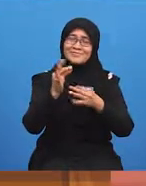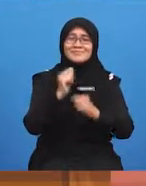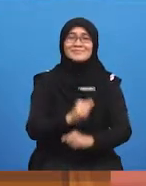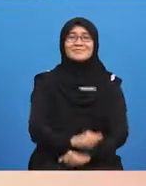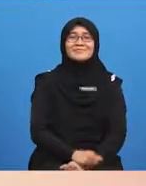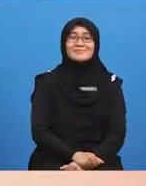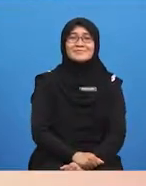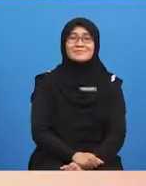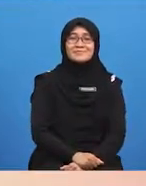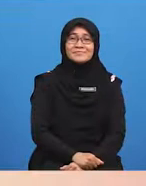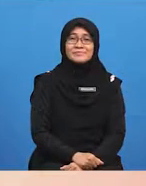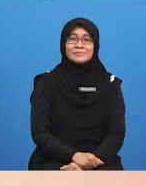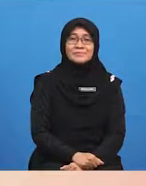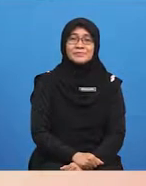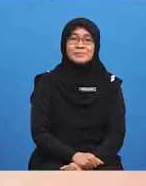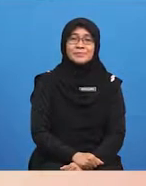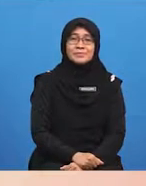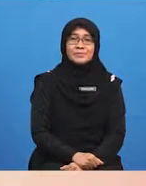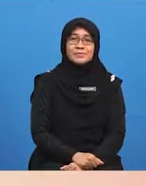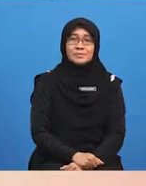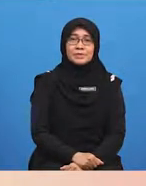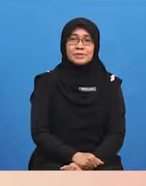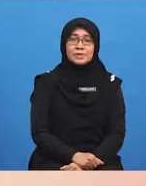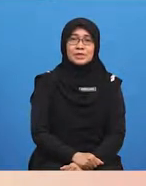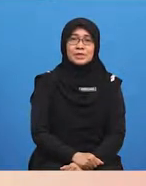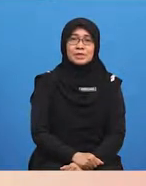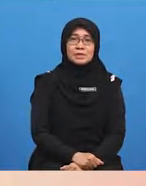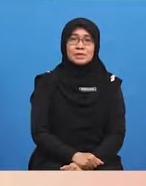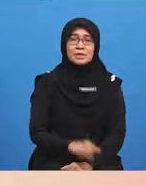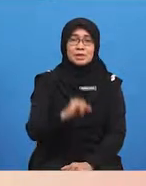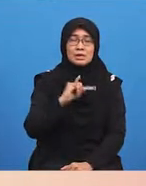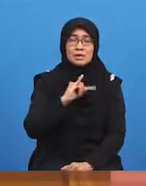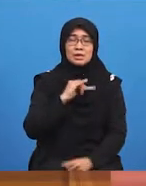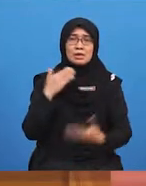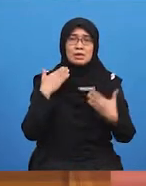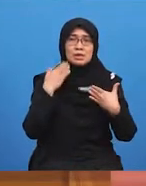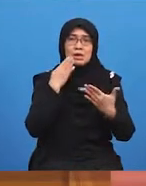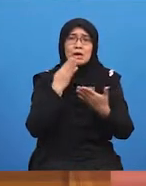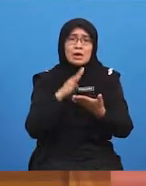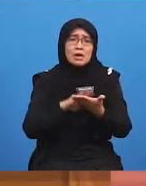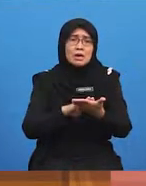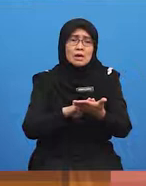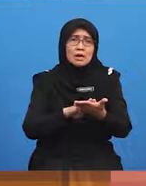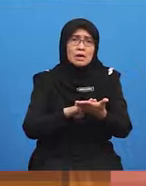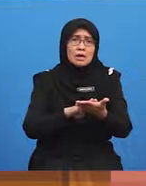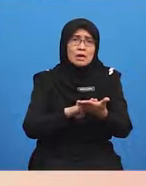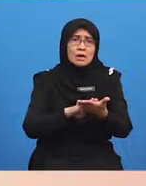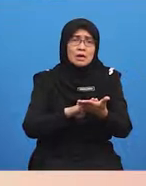Hazrin. Miss Hazrin, I'm afraid I have some bad news for you. Oh no. Why,